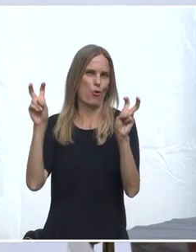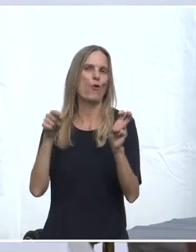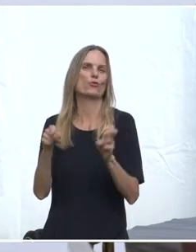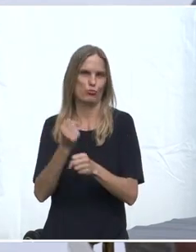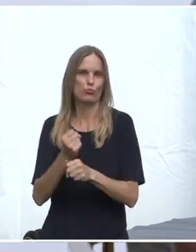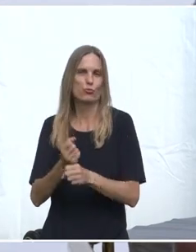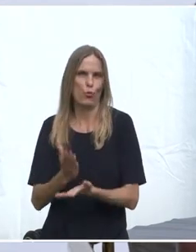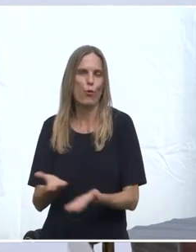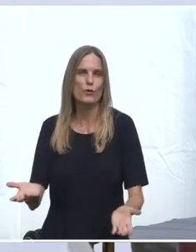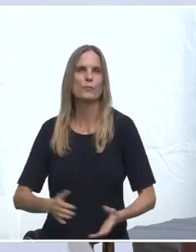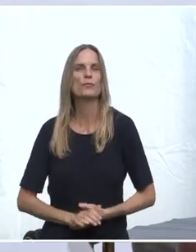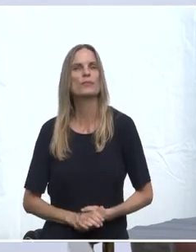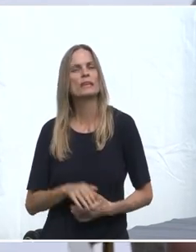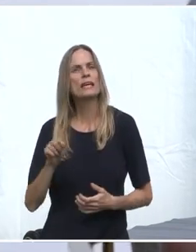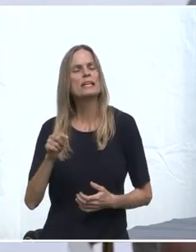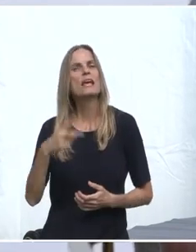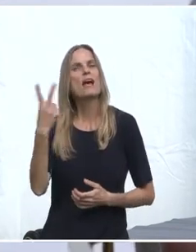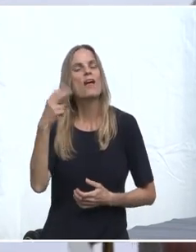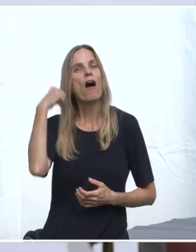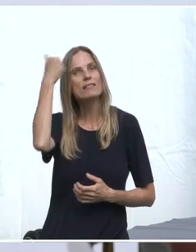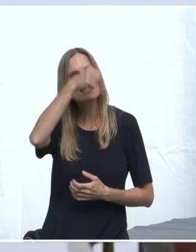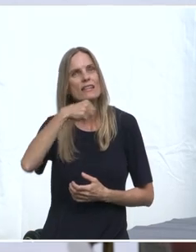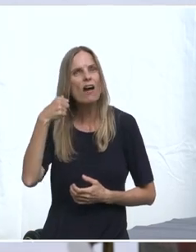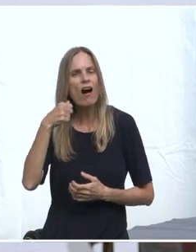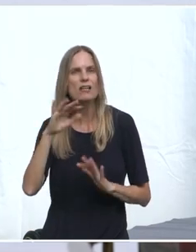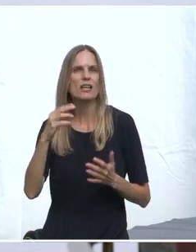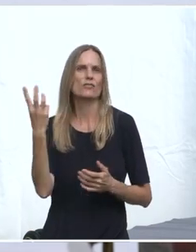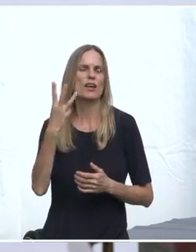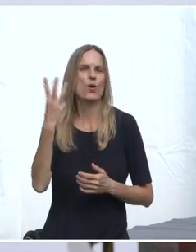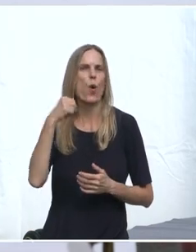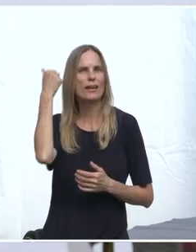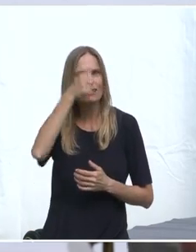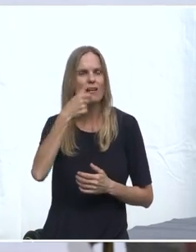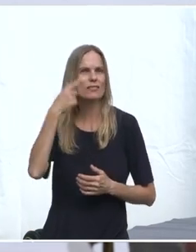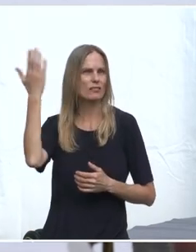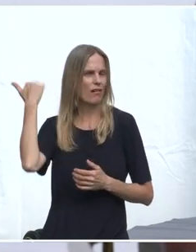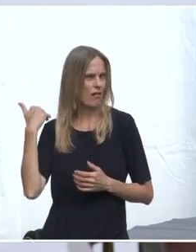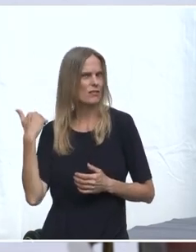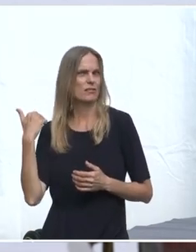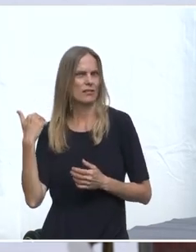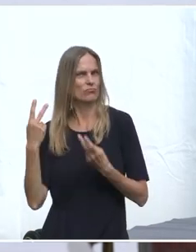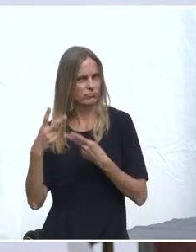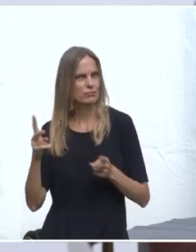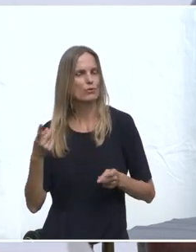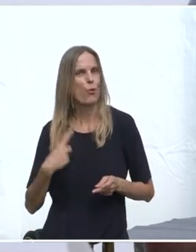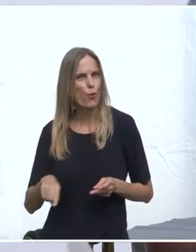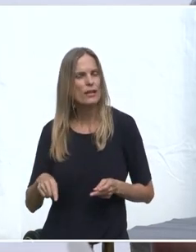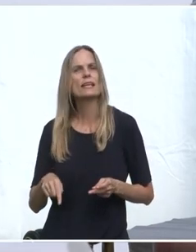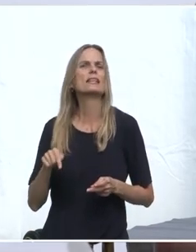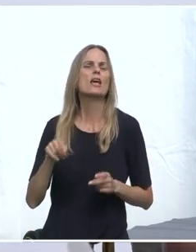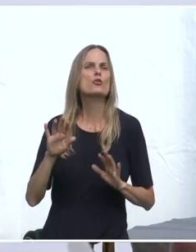that, for example, 20-year-olds do, and this is something that 35-year-olds do. But discussions are had by 50